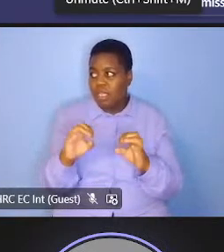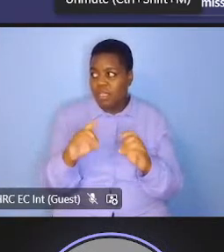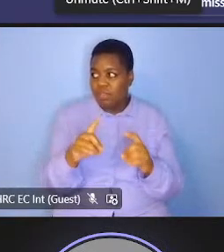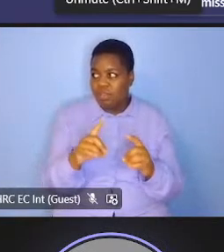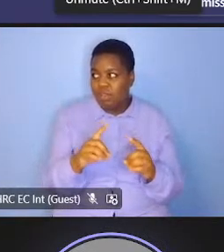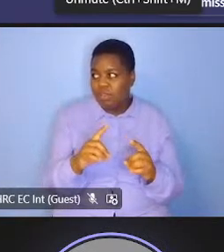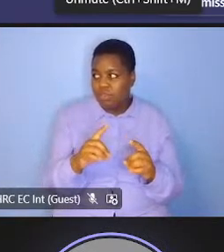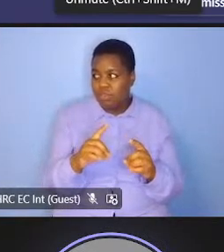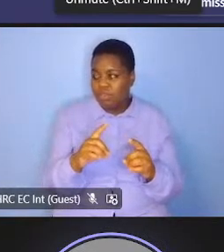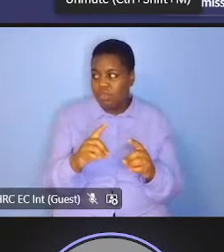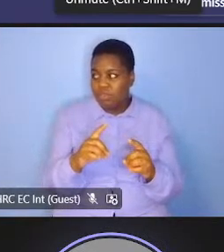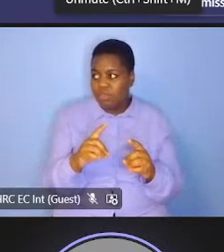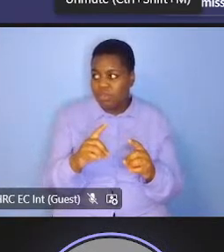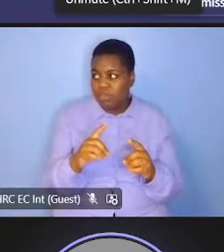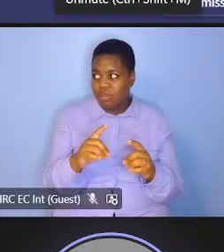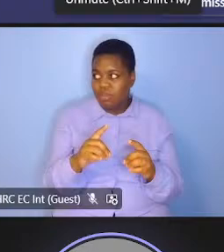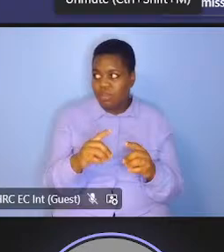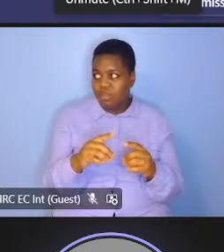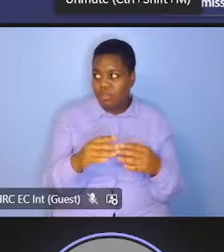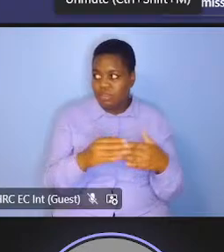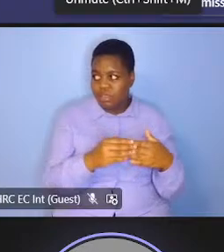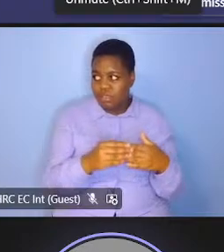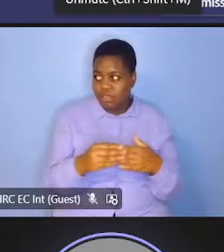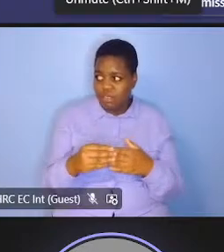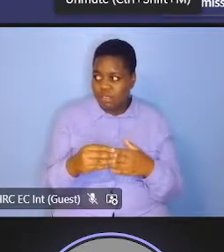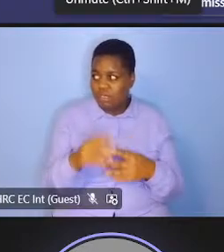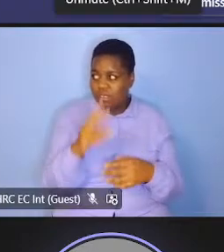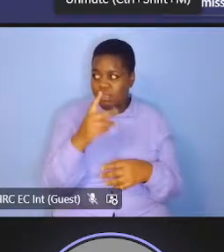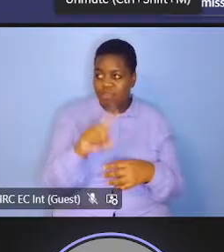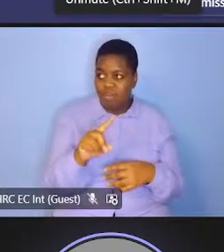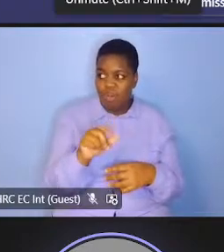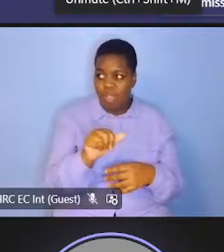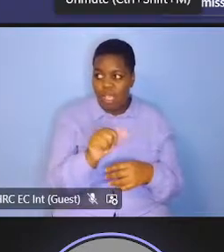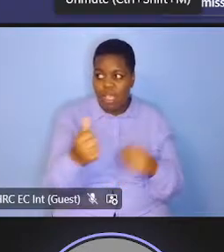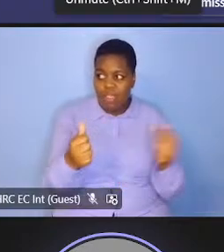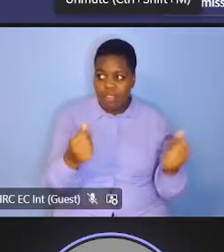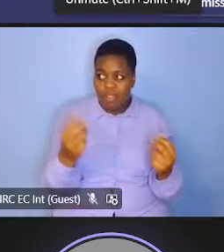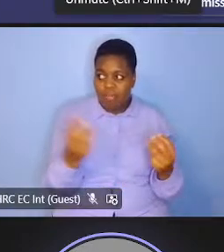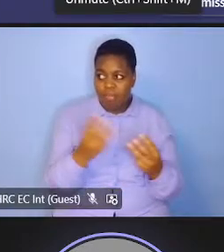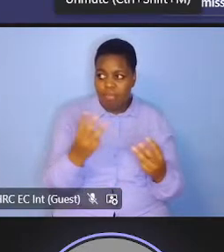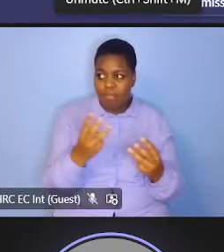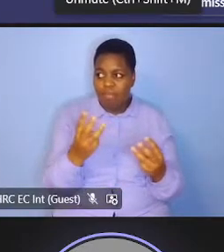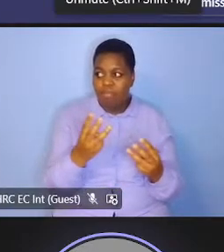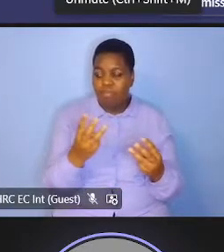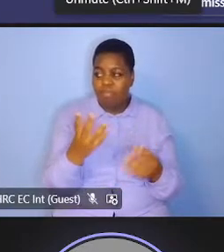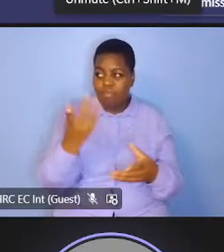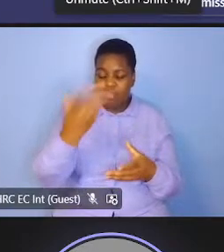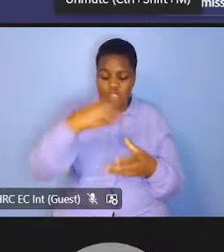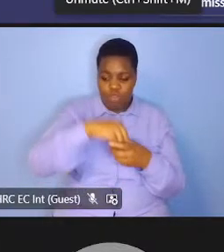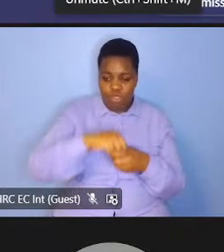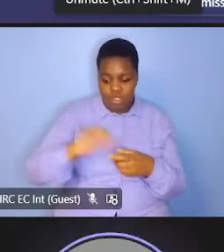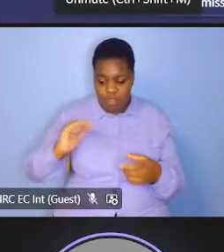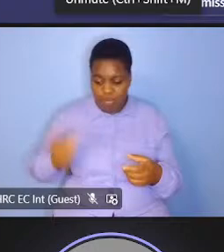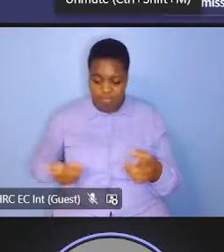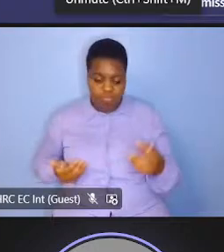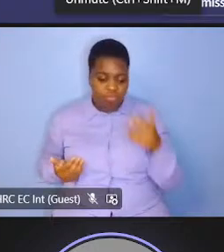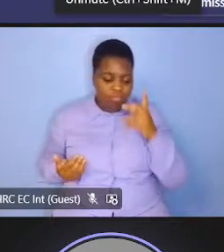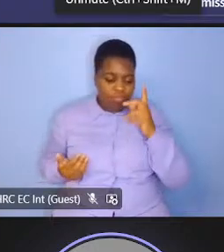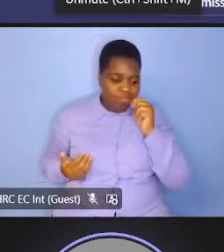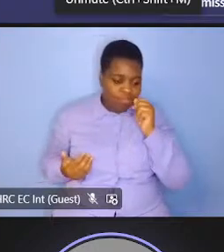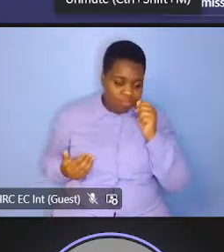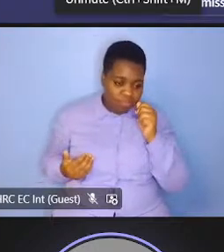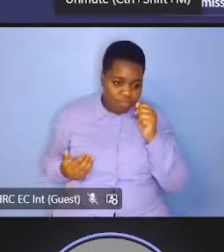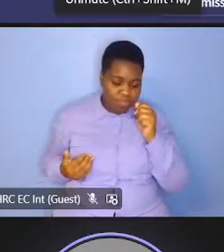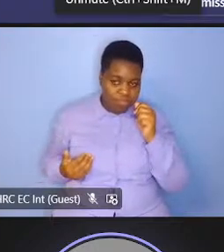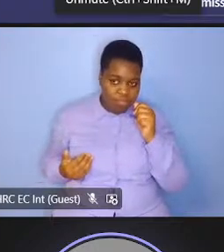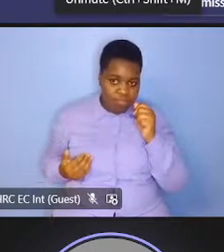not discriminate directly or indirectly against anyone on the grounds including gender, sex,